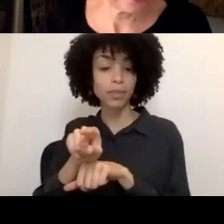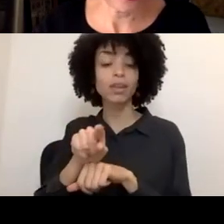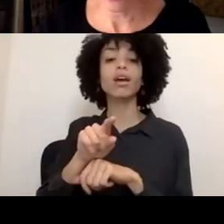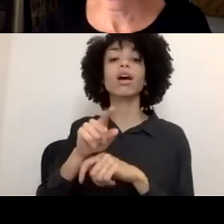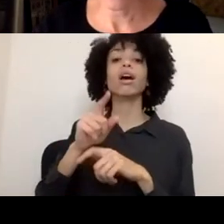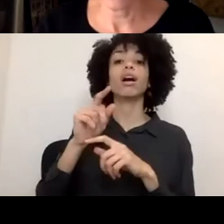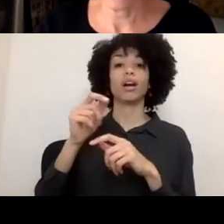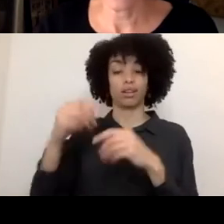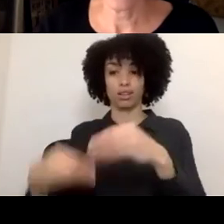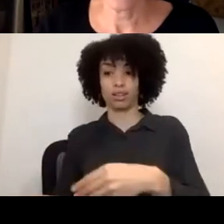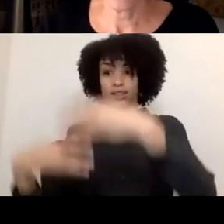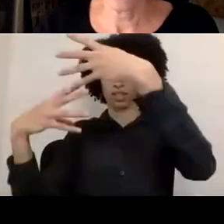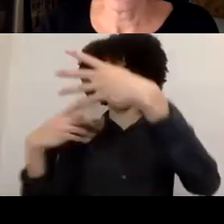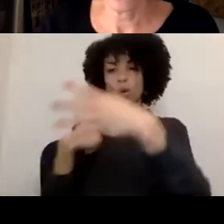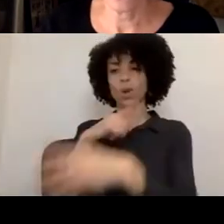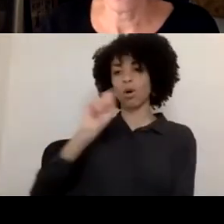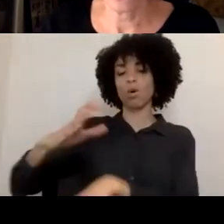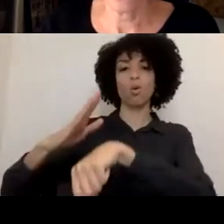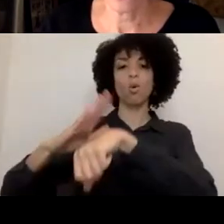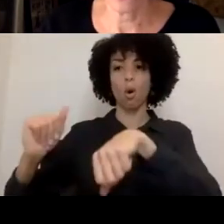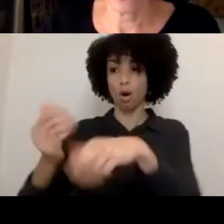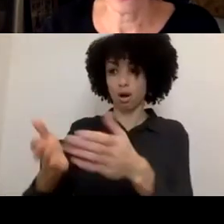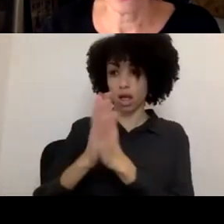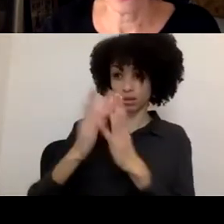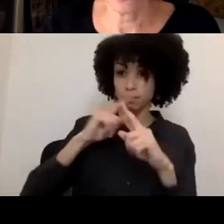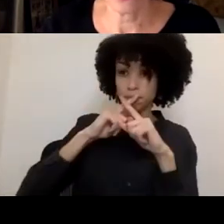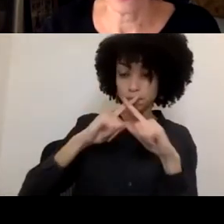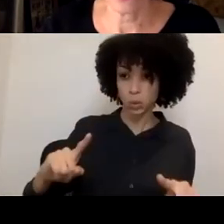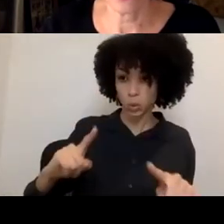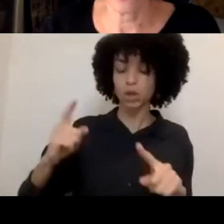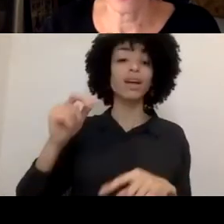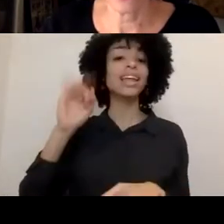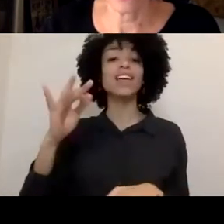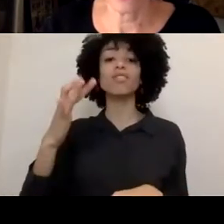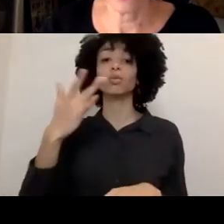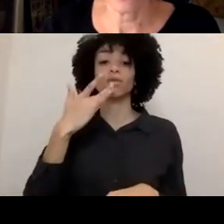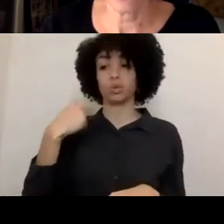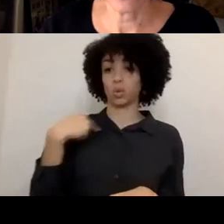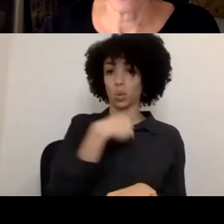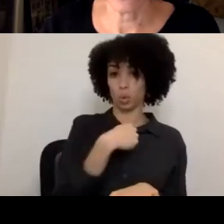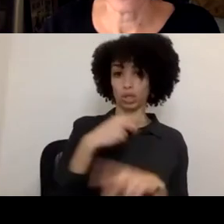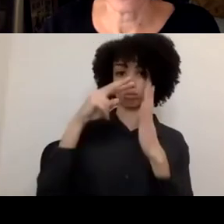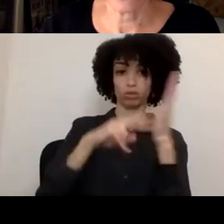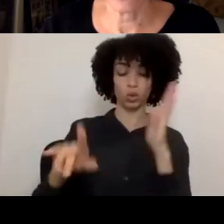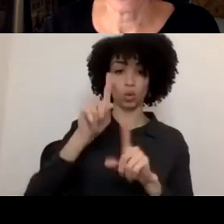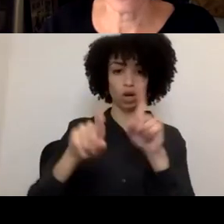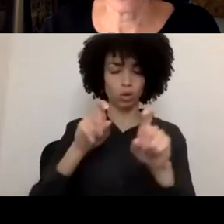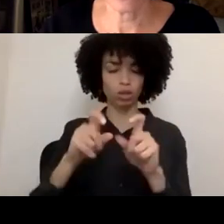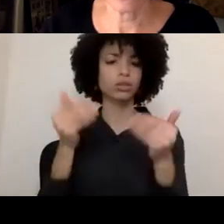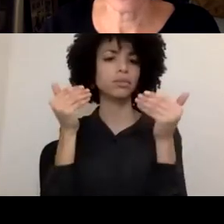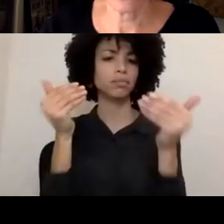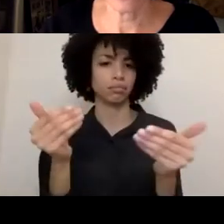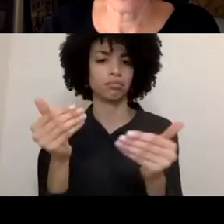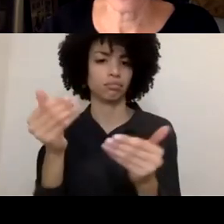on and asked to unmute. If you prefer to have your question read by one of us, please make a note alongside your question in the chat section